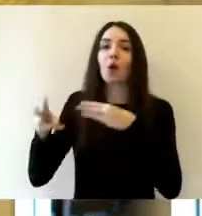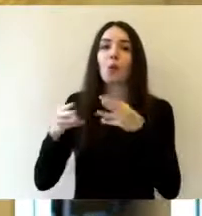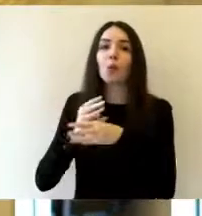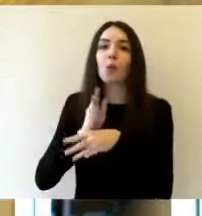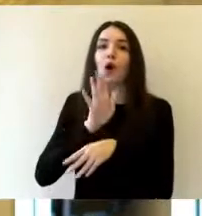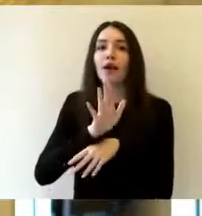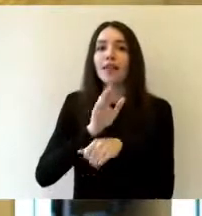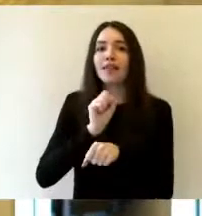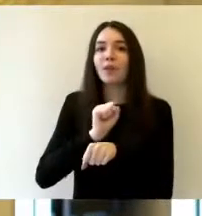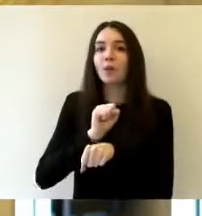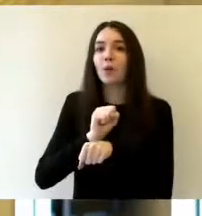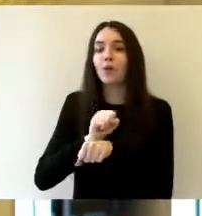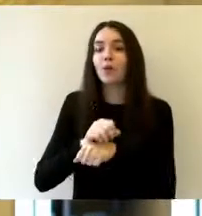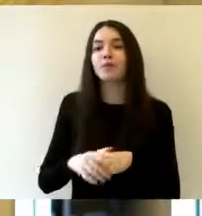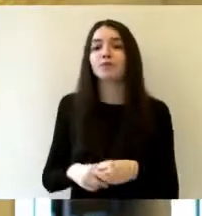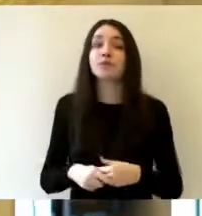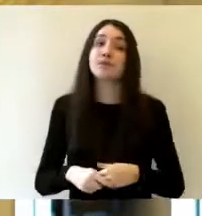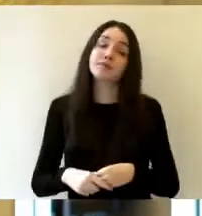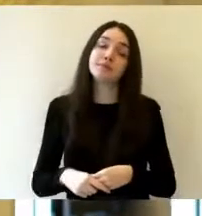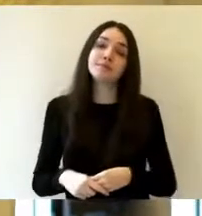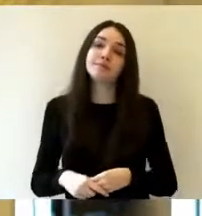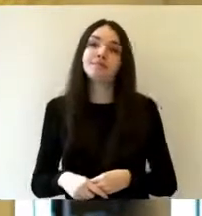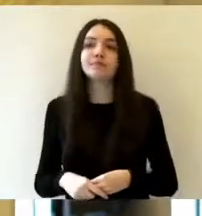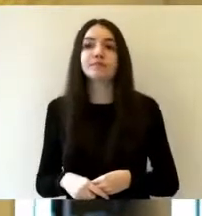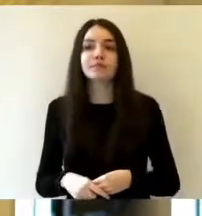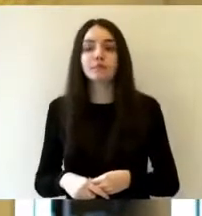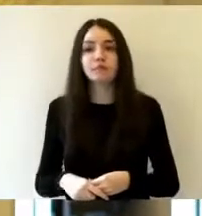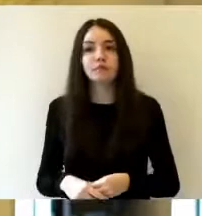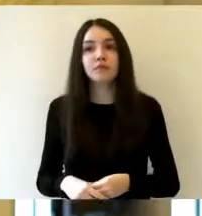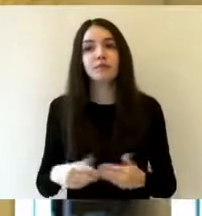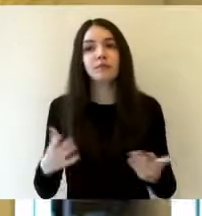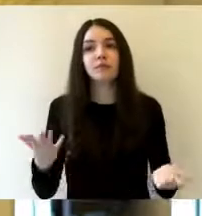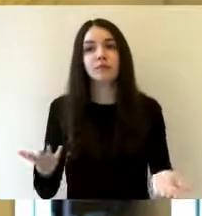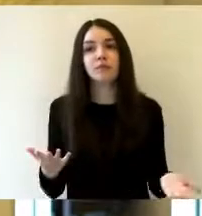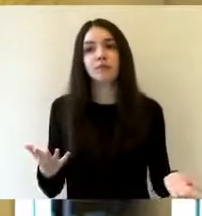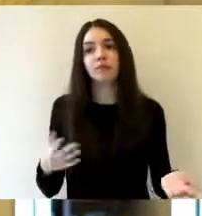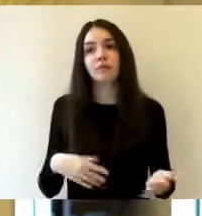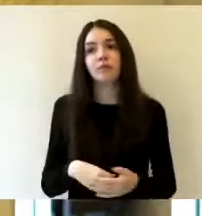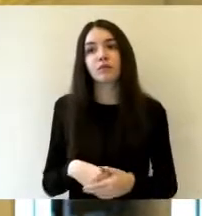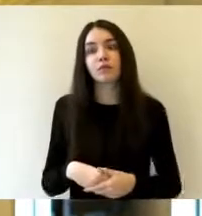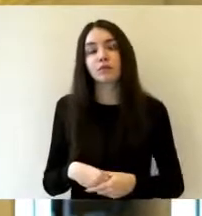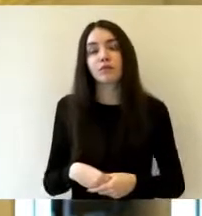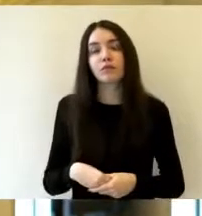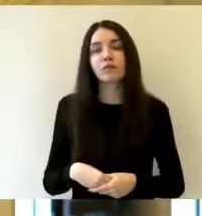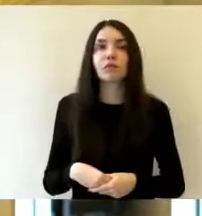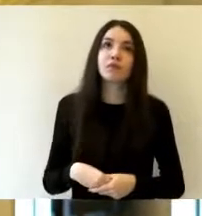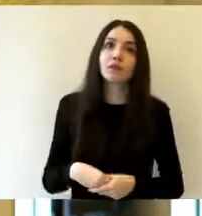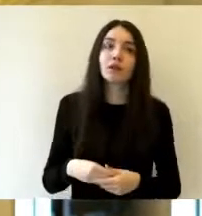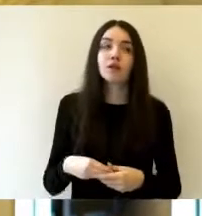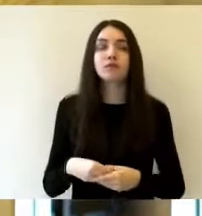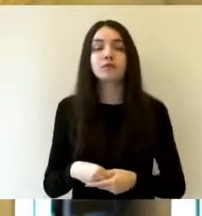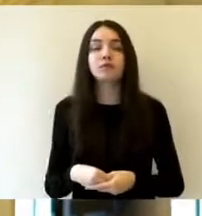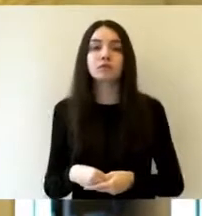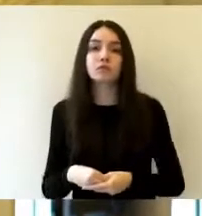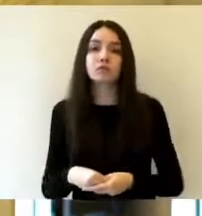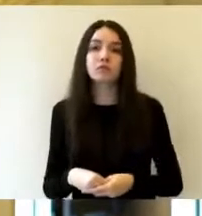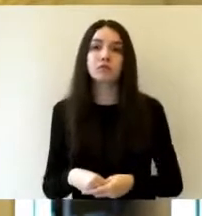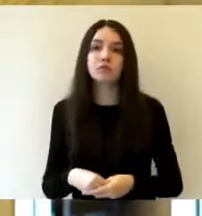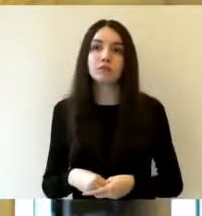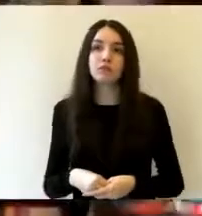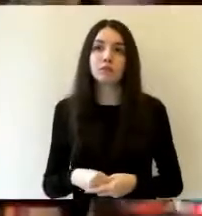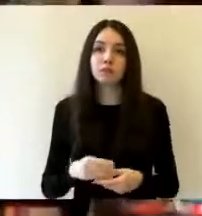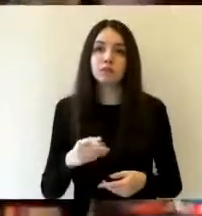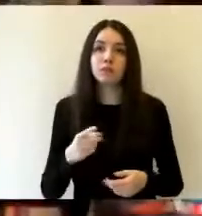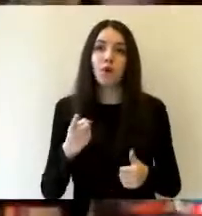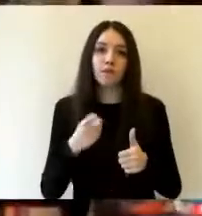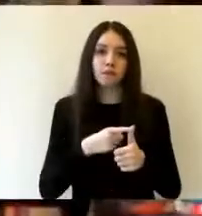Well, if you're, I guess the question is if you're, so trying to get basically get a job,